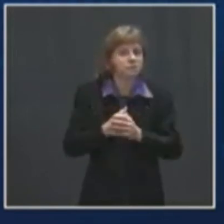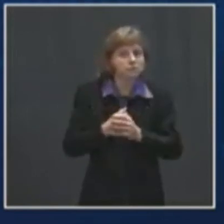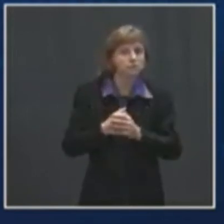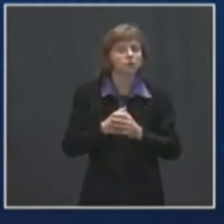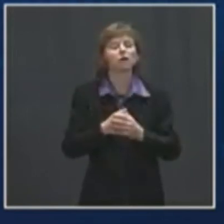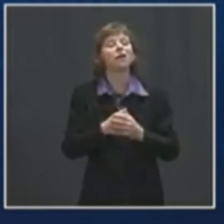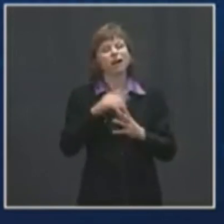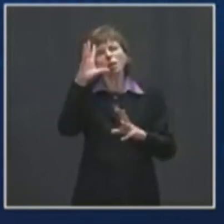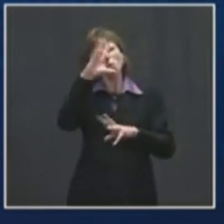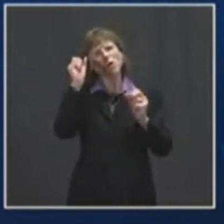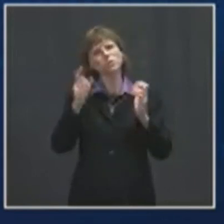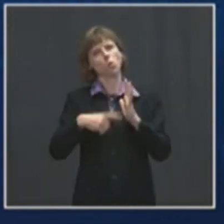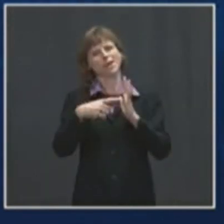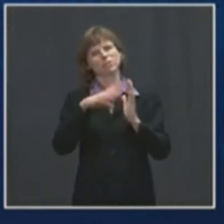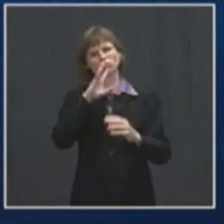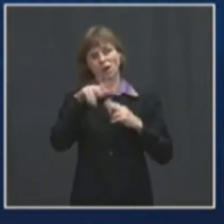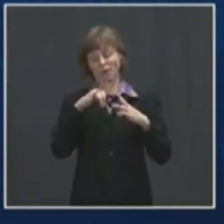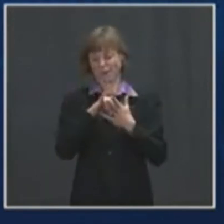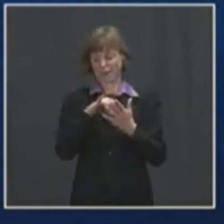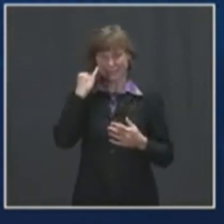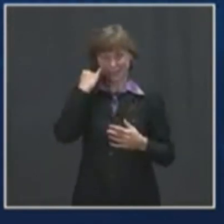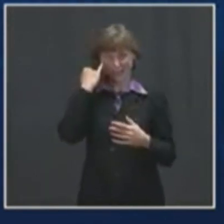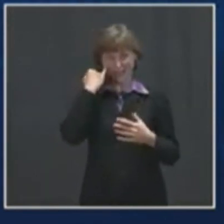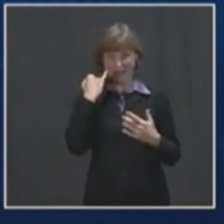that if our automatic